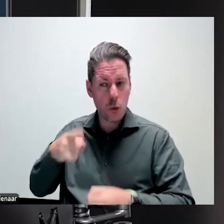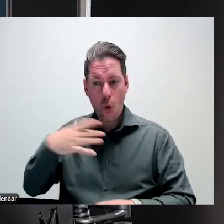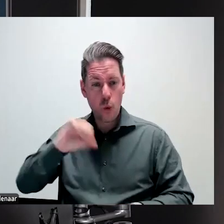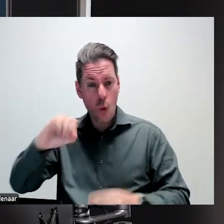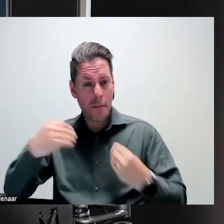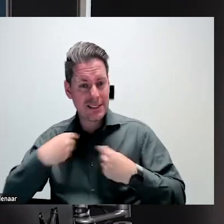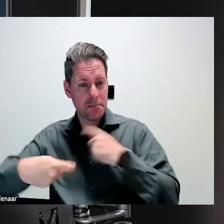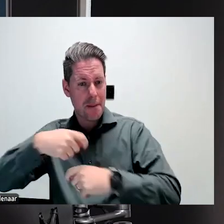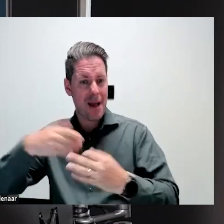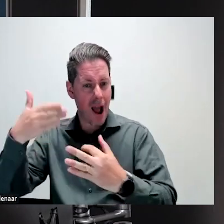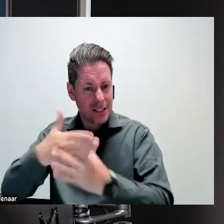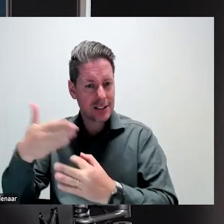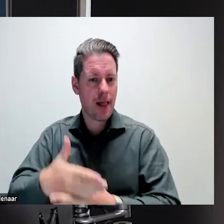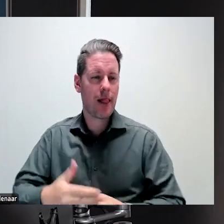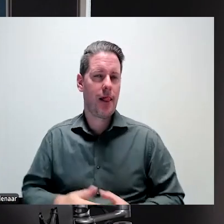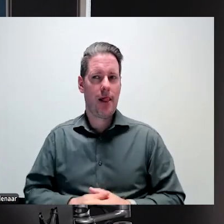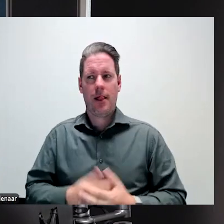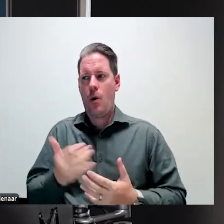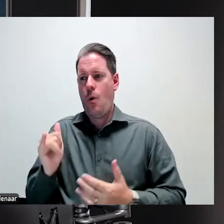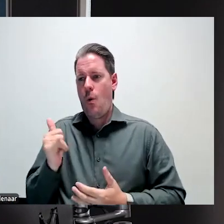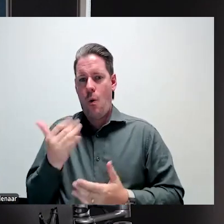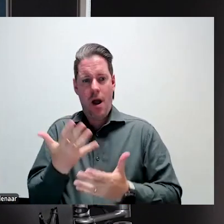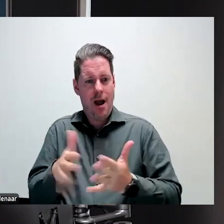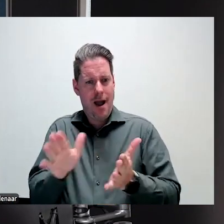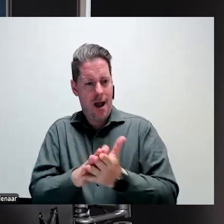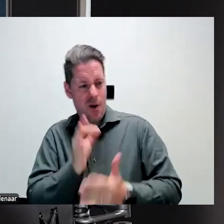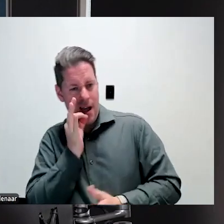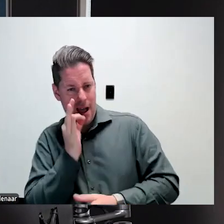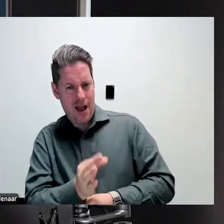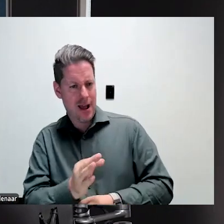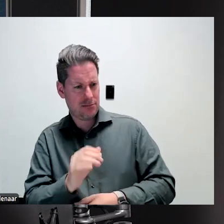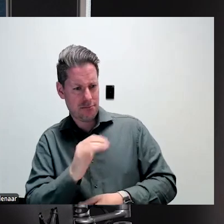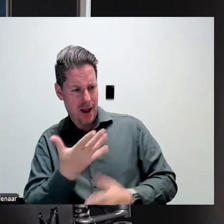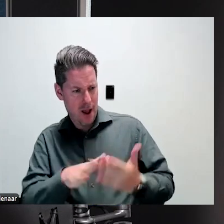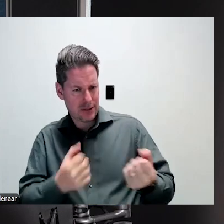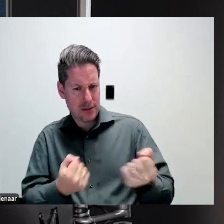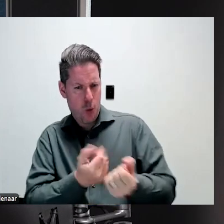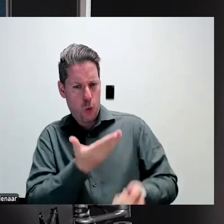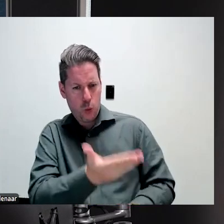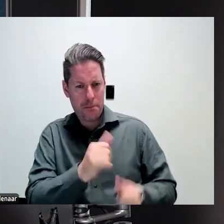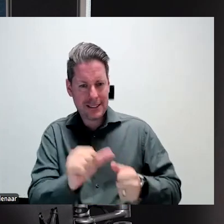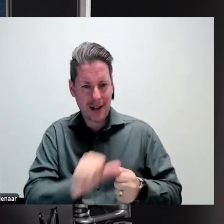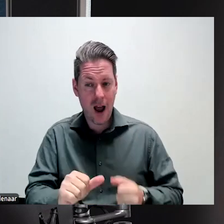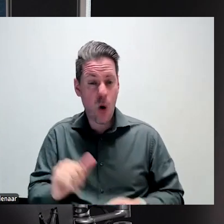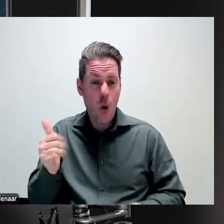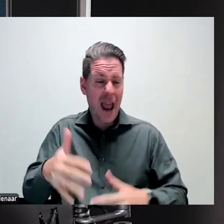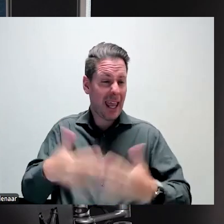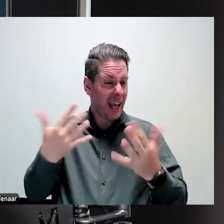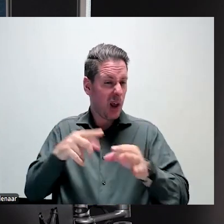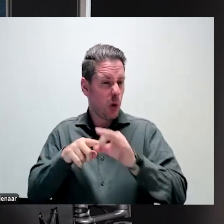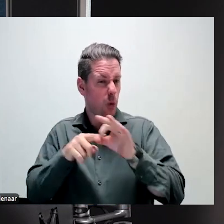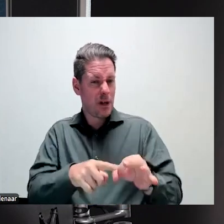the best way to ask if someone needs support. Or maybe it's something else. If you've got a question this morning, 1300